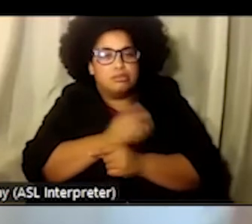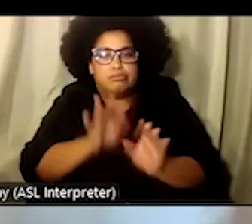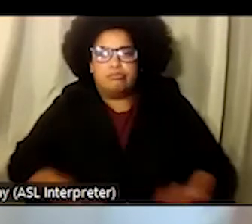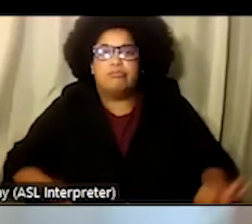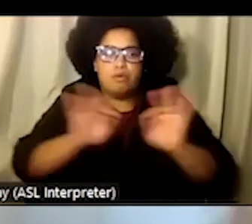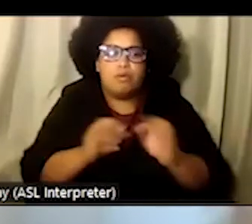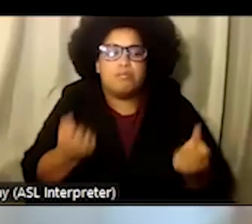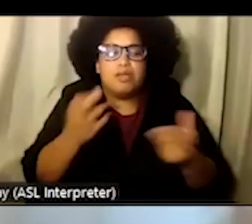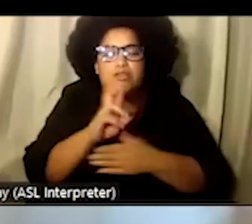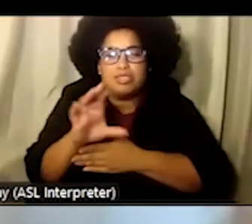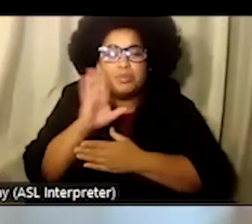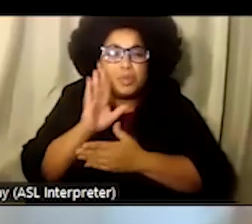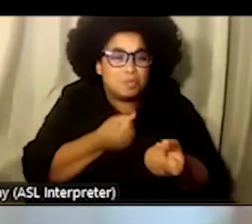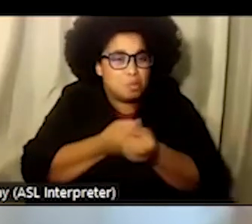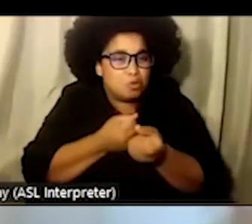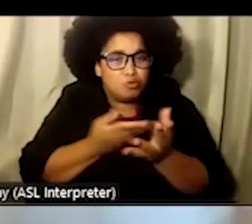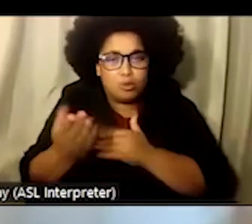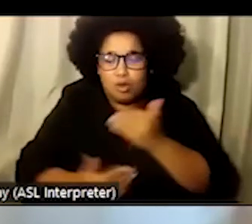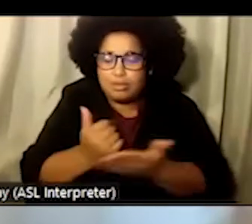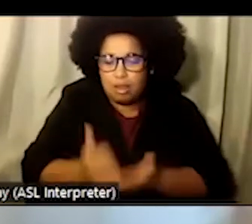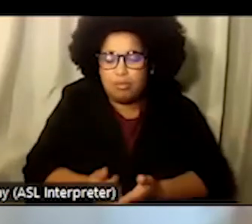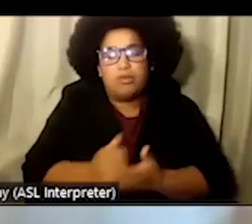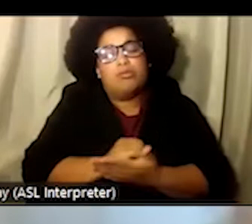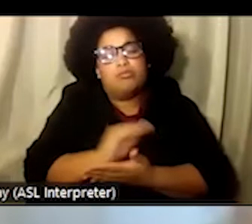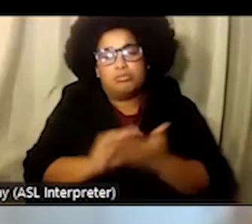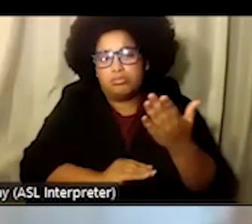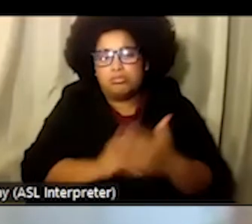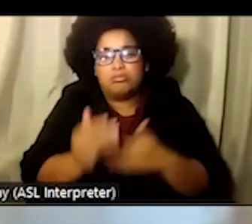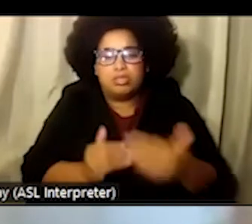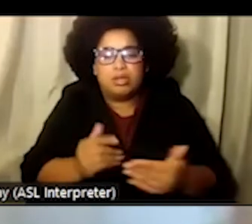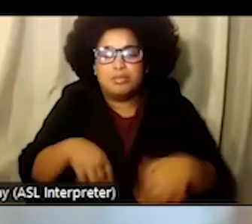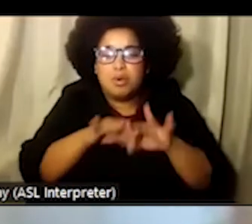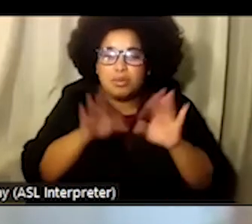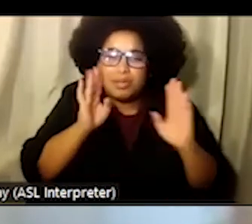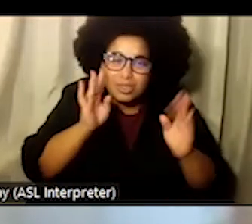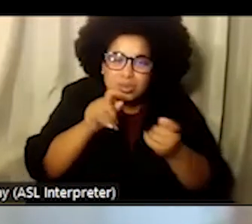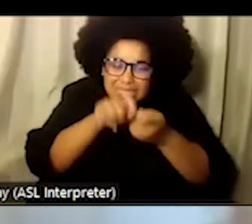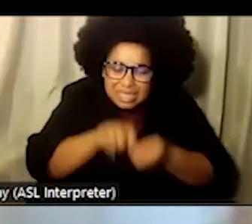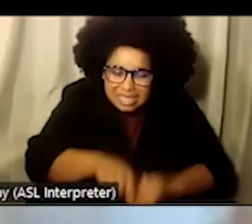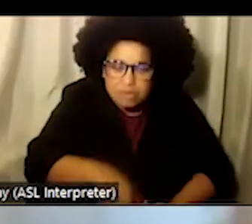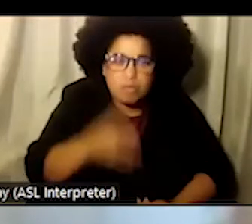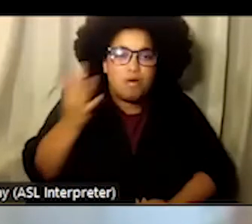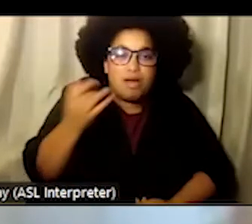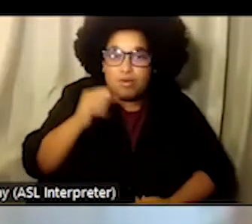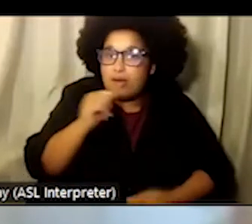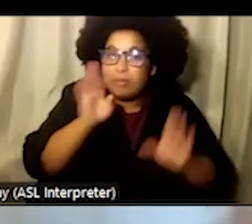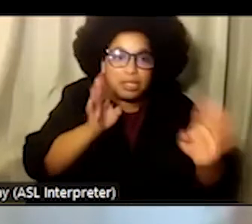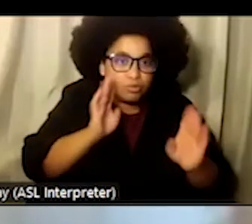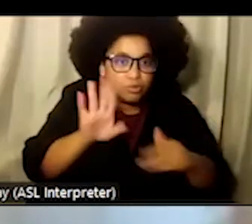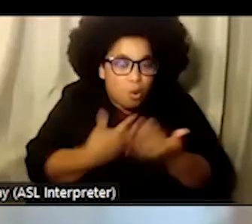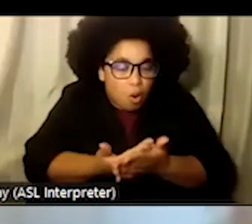centers will, like I said, support you through that process. And it's important to pay attention to those details, because if we're not paying attention to